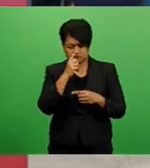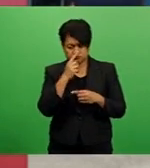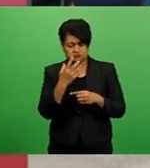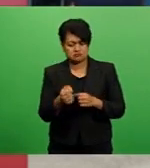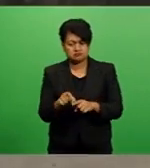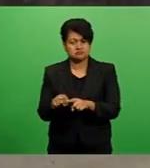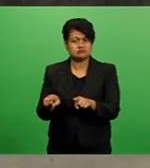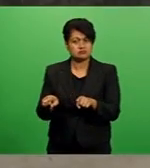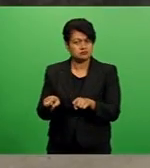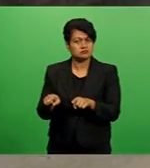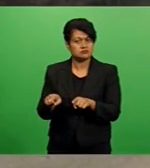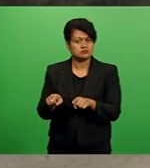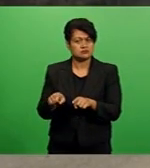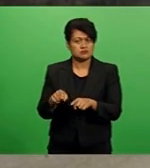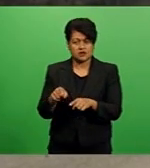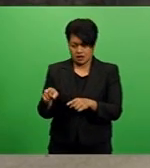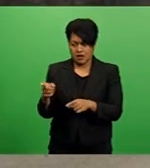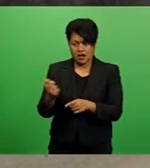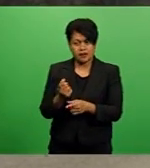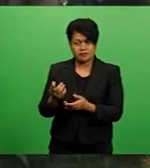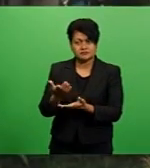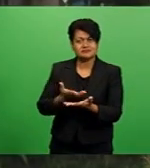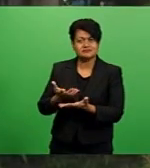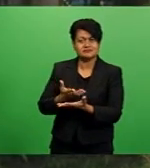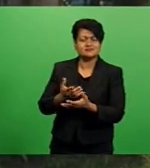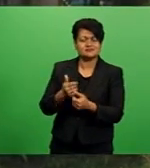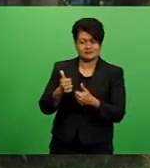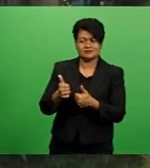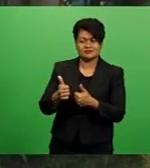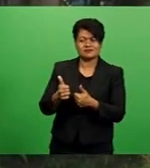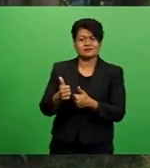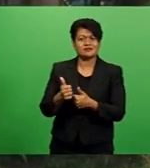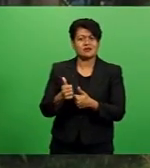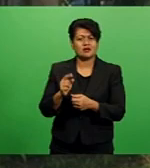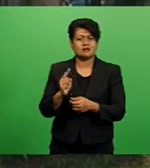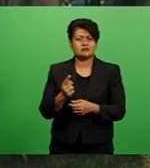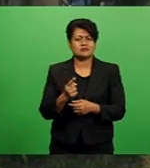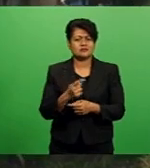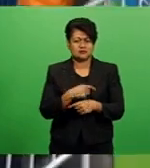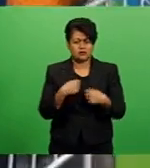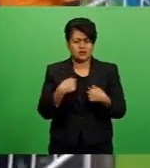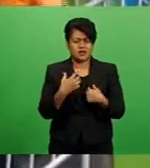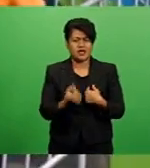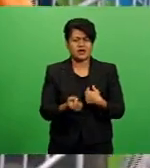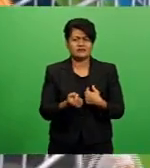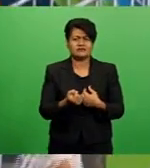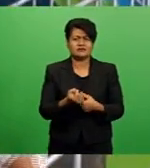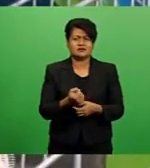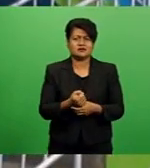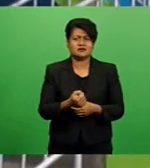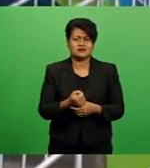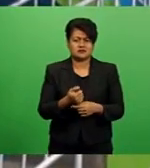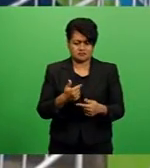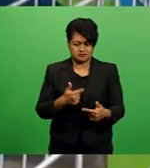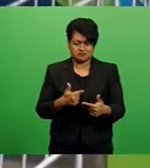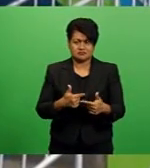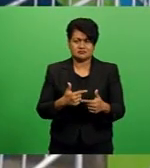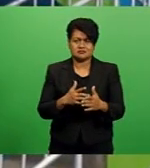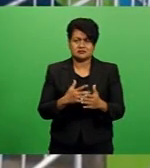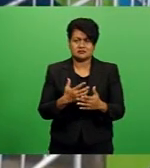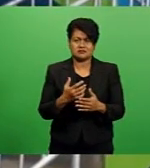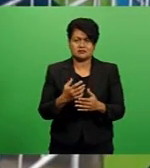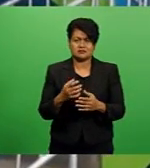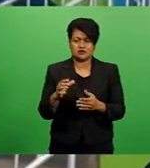following that up with them. See, we have put in place measures to